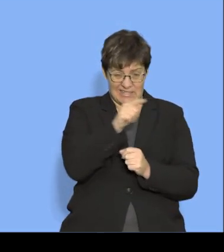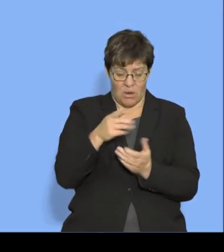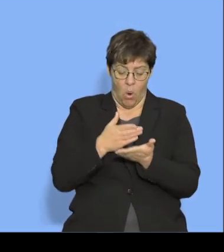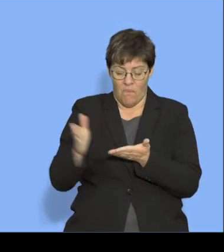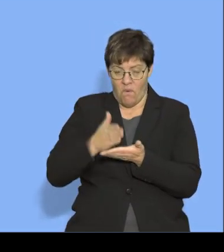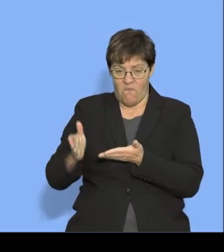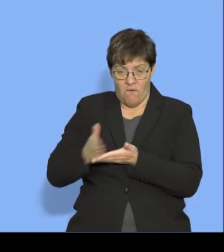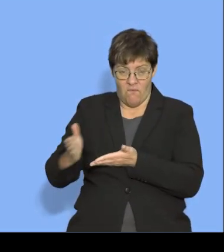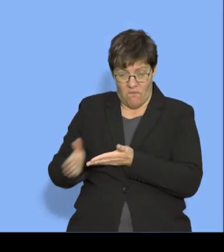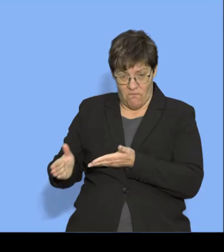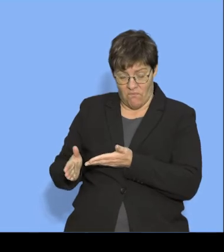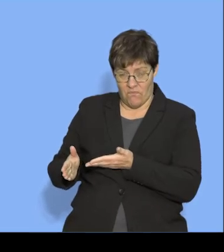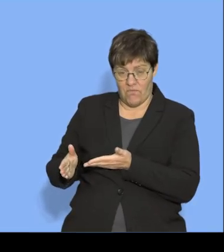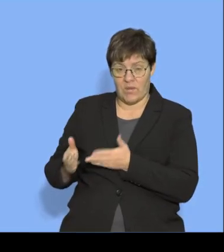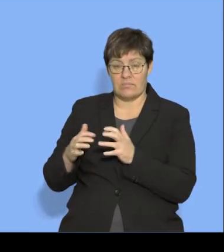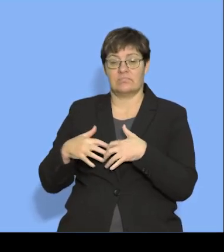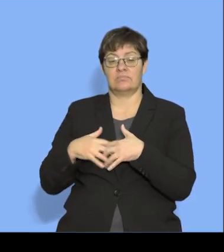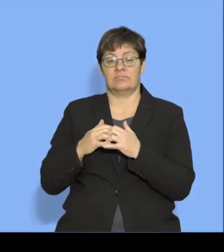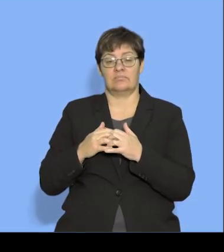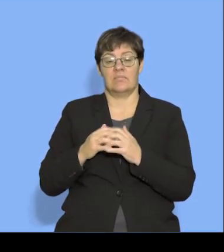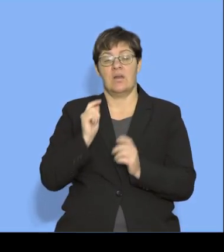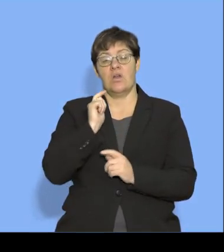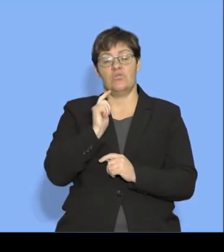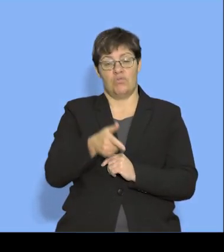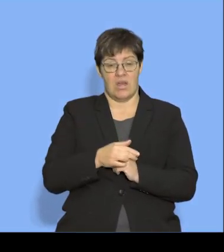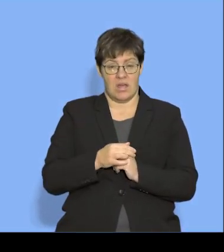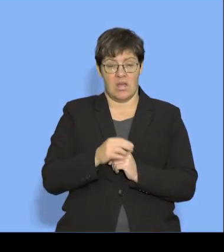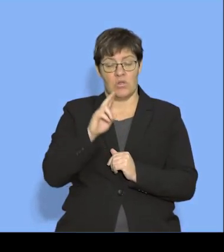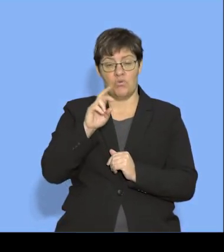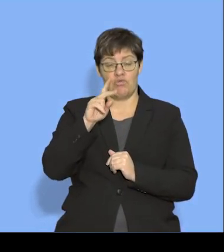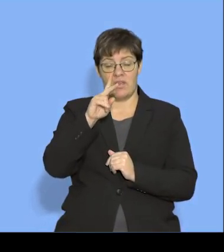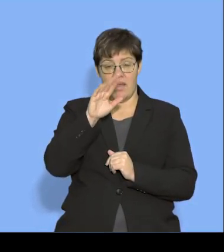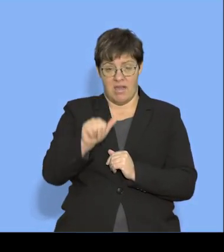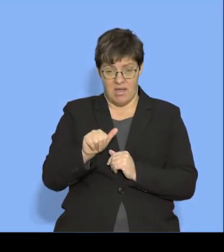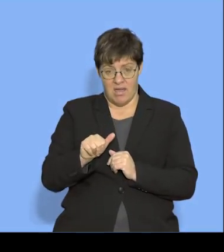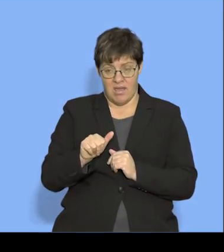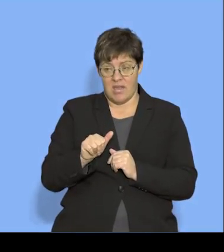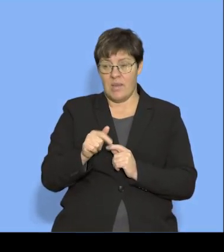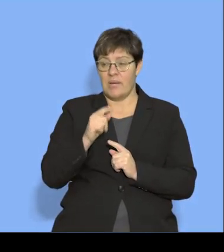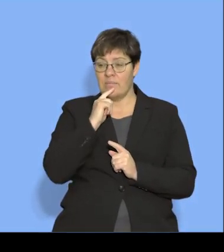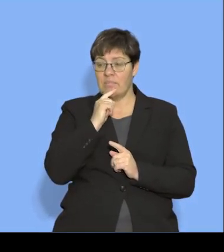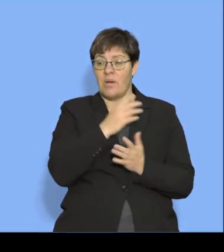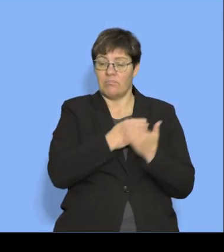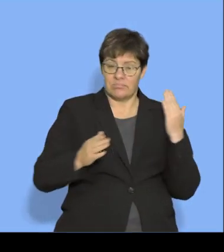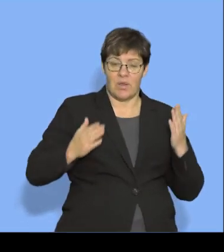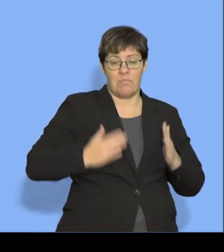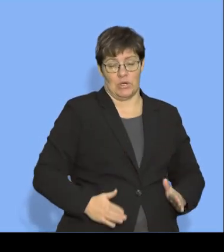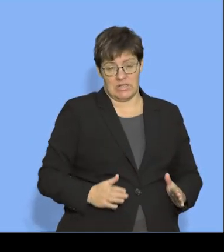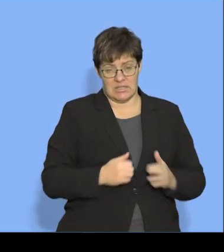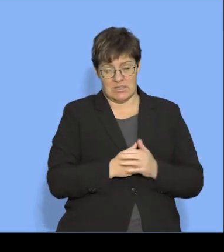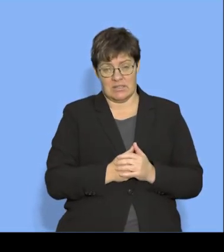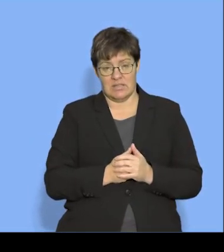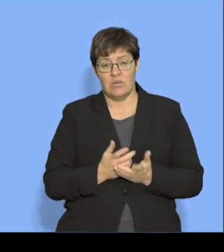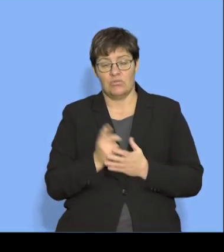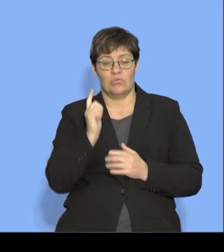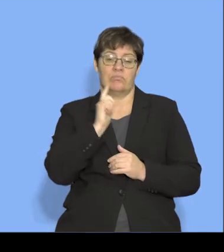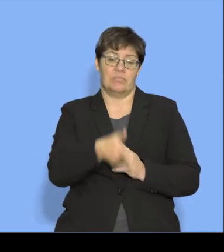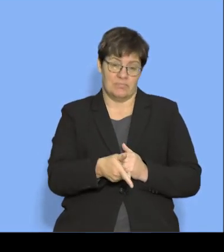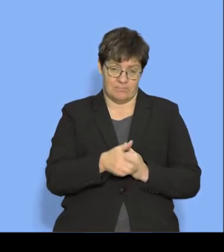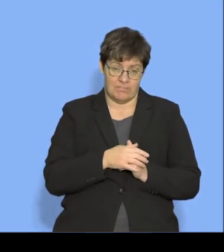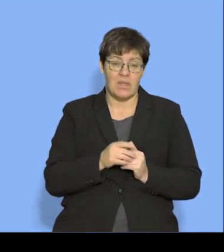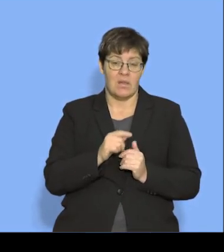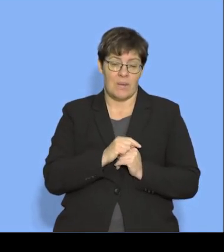amino groups are removed, and that forms urea, which is a waste product that is then removed from the body